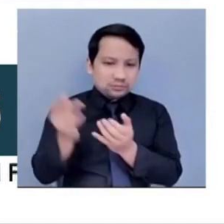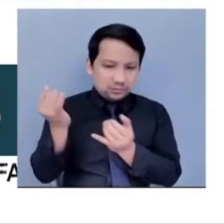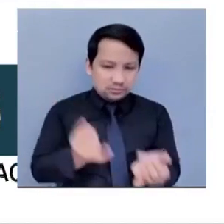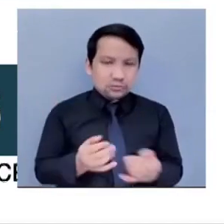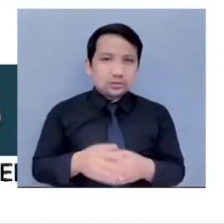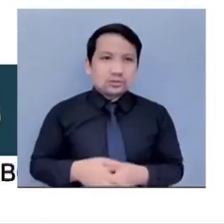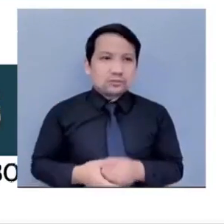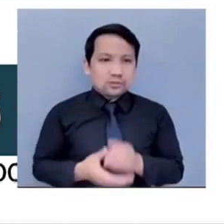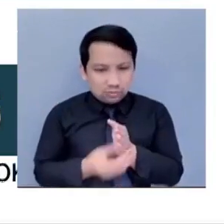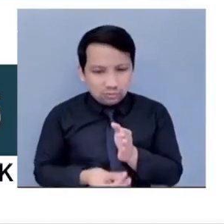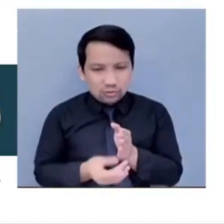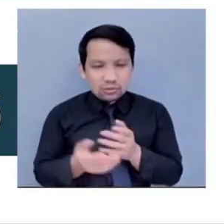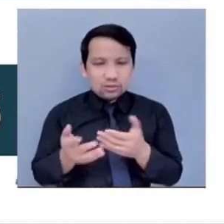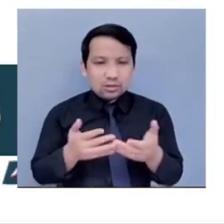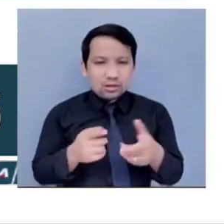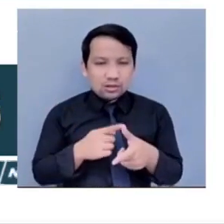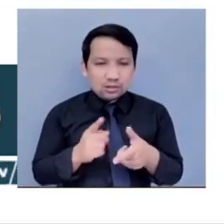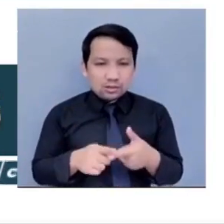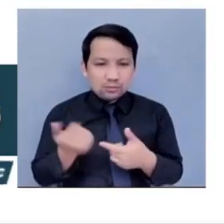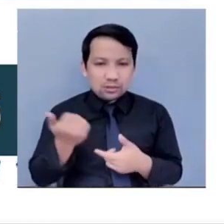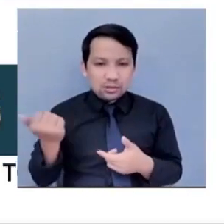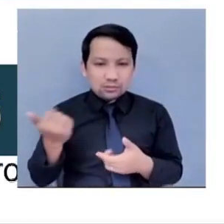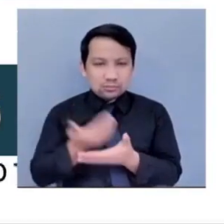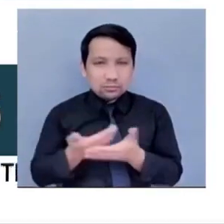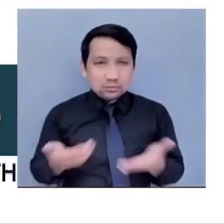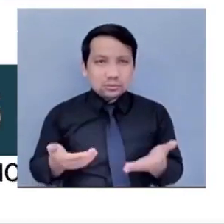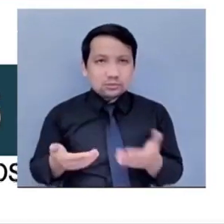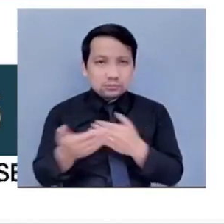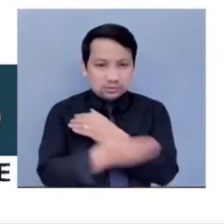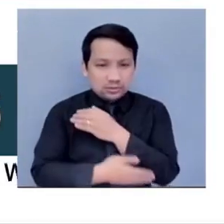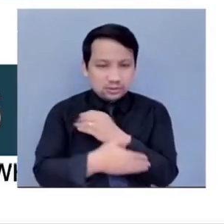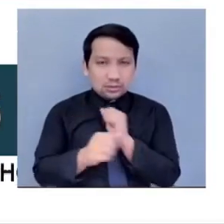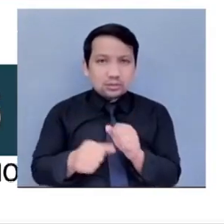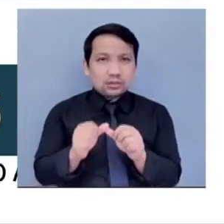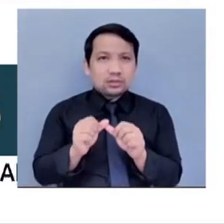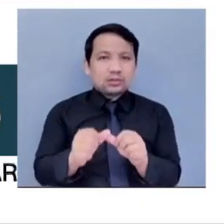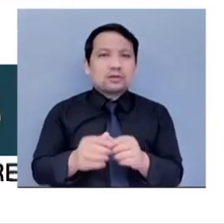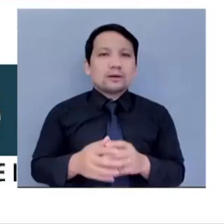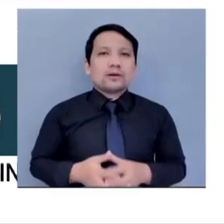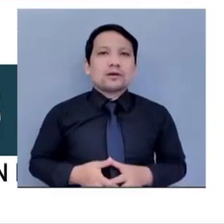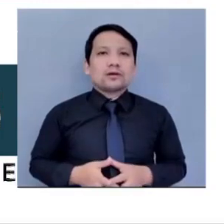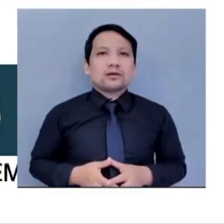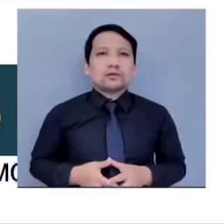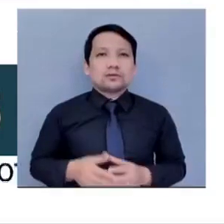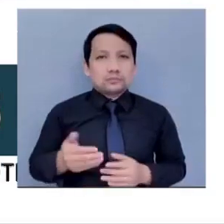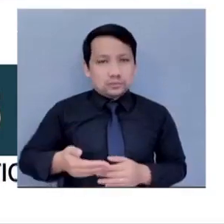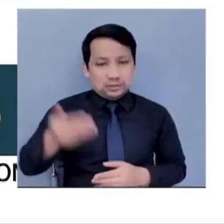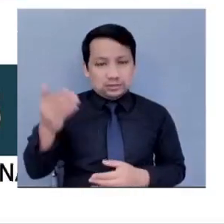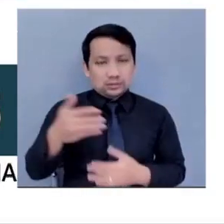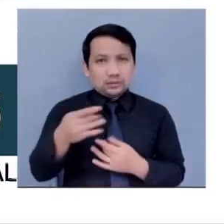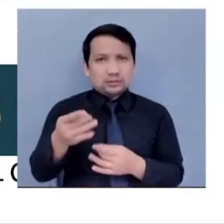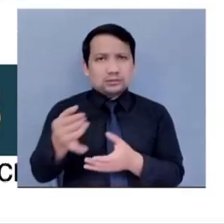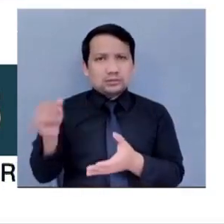oil and other commodities that since the country is a net importer. And of course, higher interest rates. So,